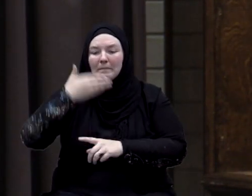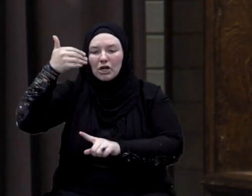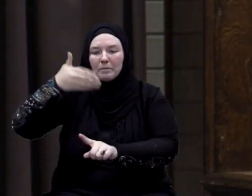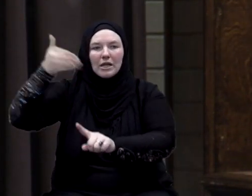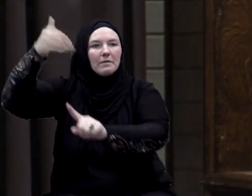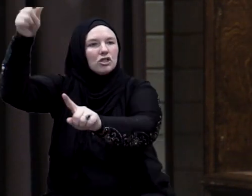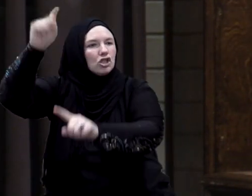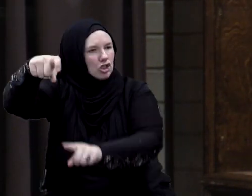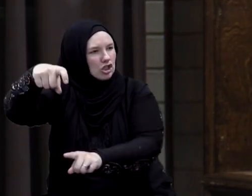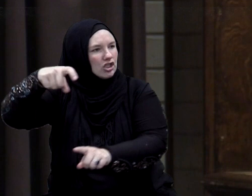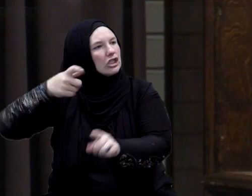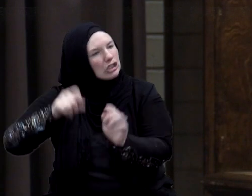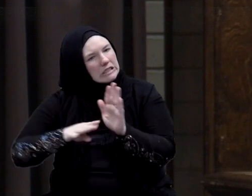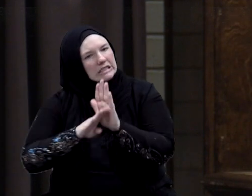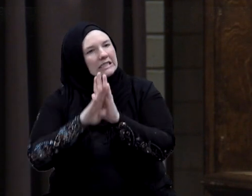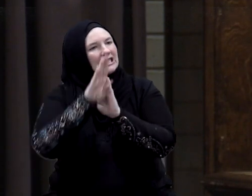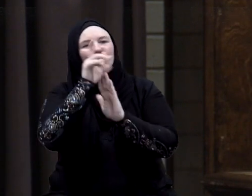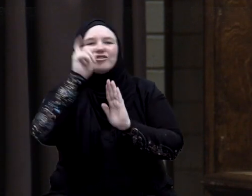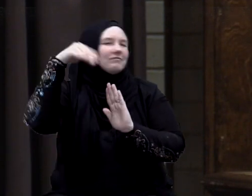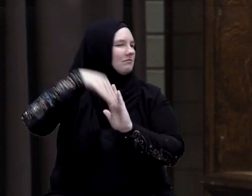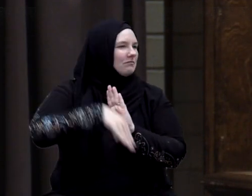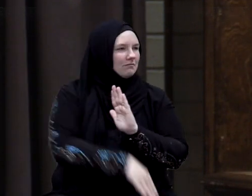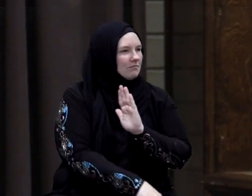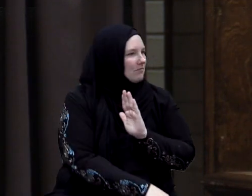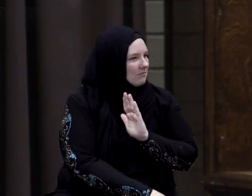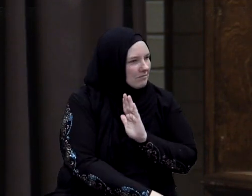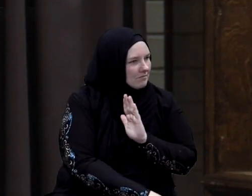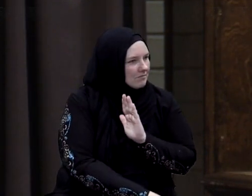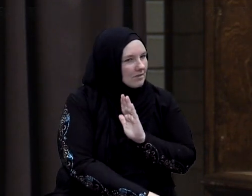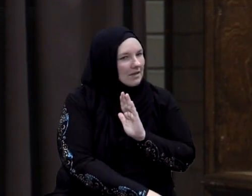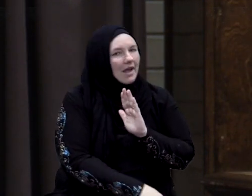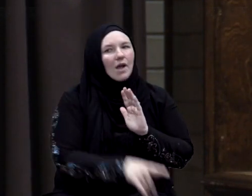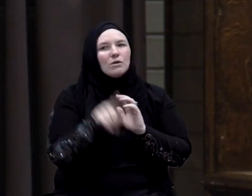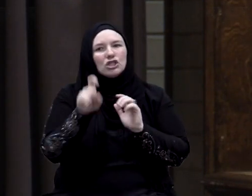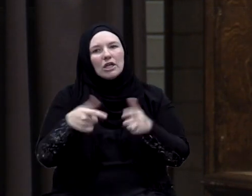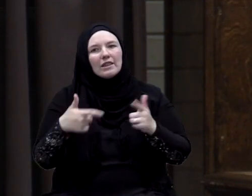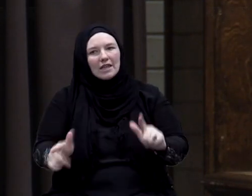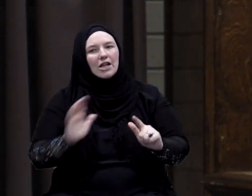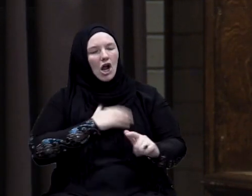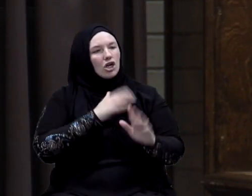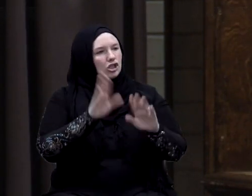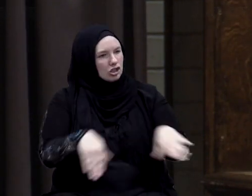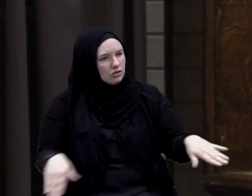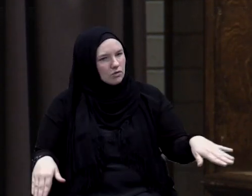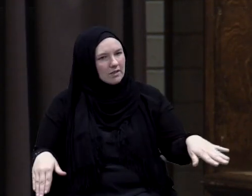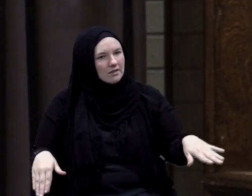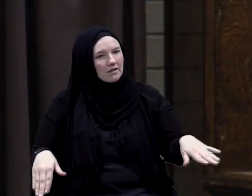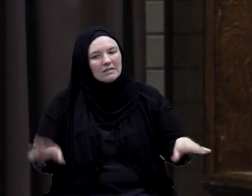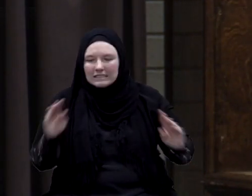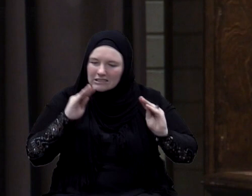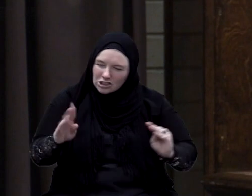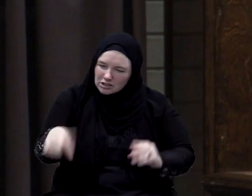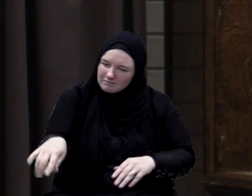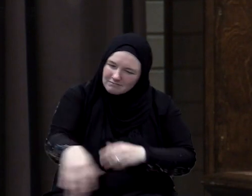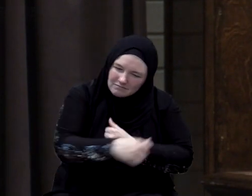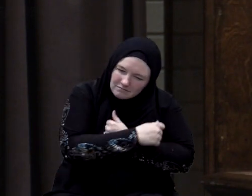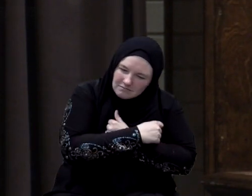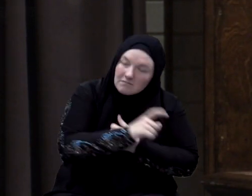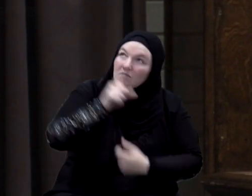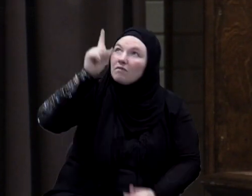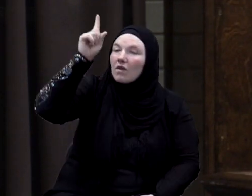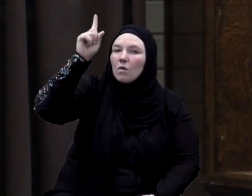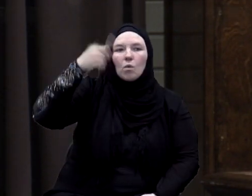keep progressing in our love of Allah and to let our children inherit the love of Allah. We are